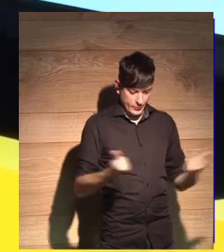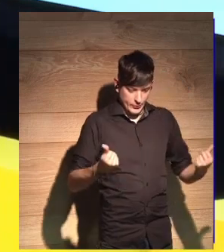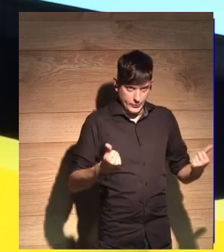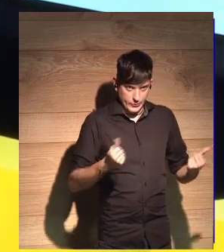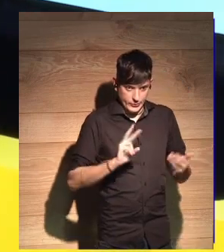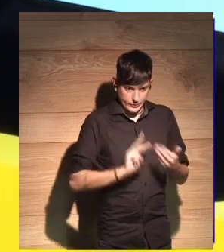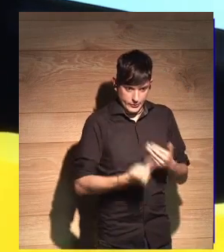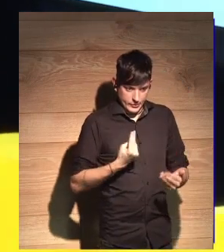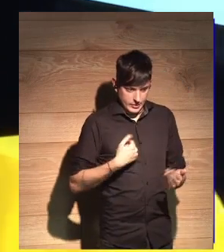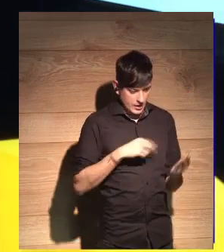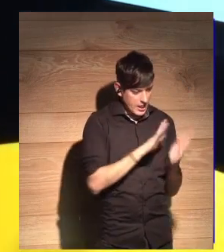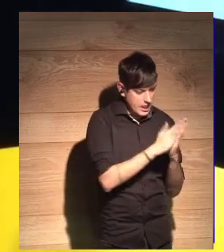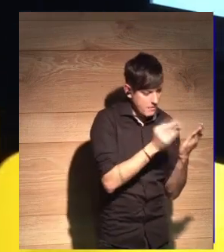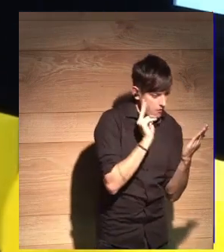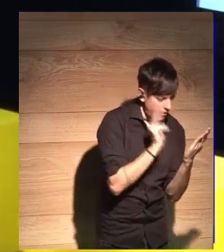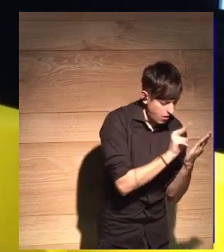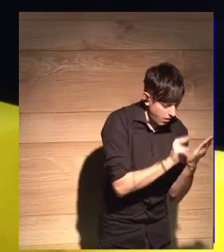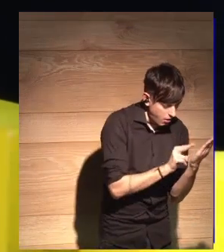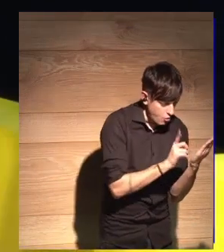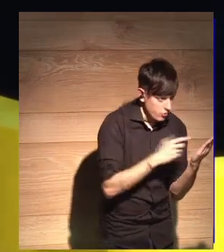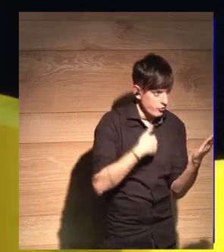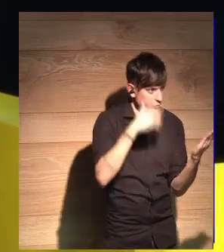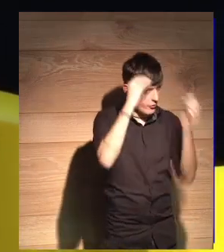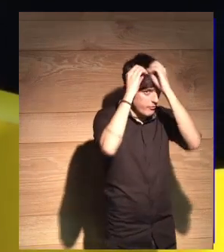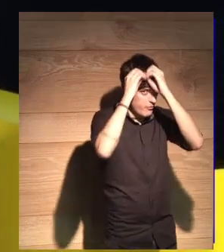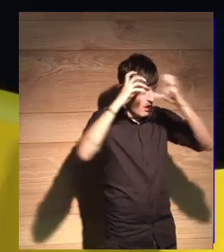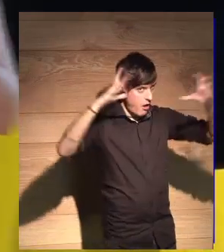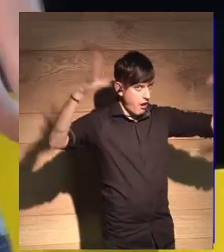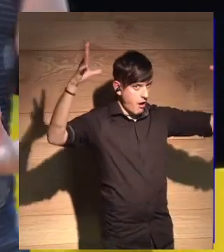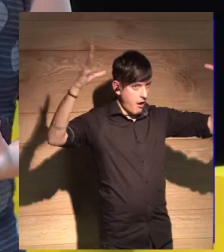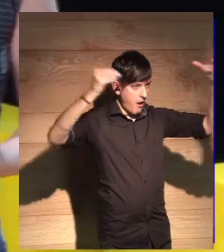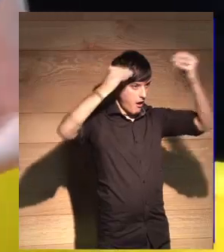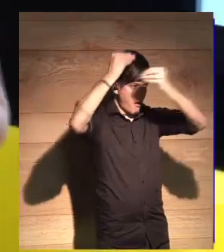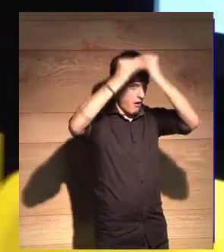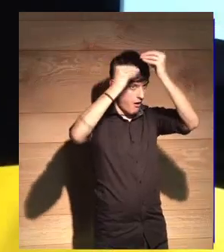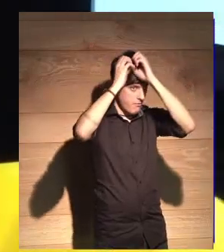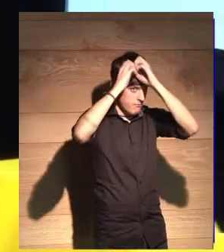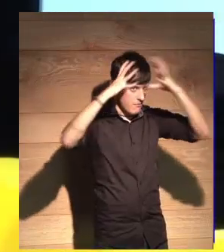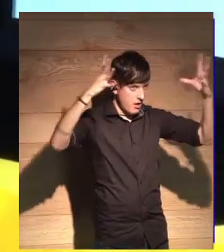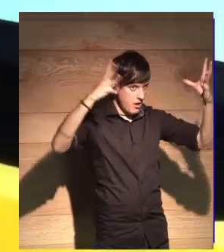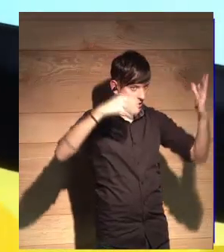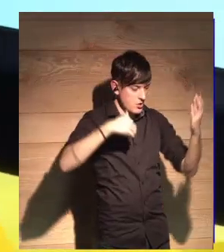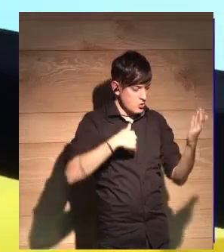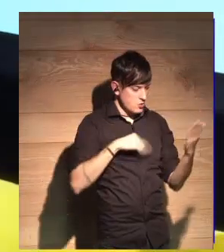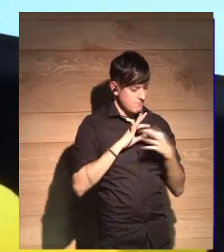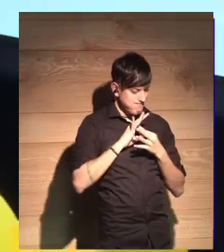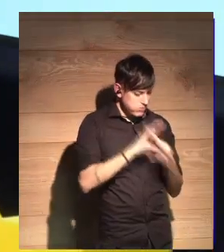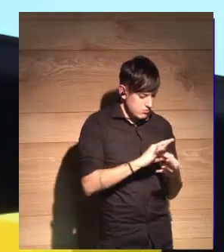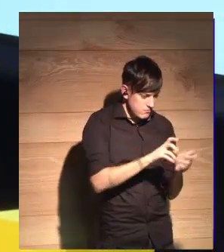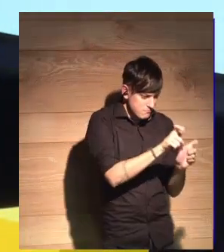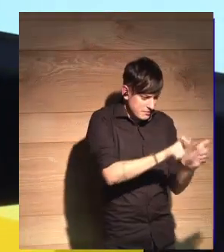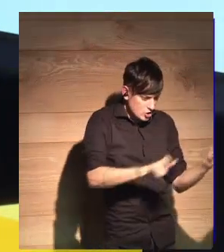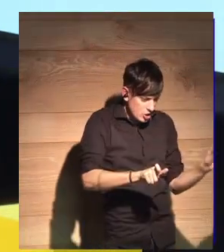book anymore. You're hallucinating characters that you don't even know. Your brain is